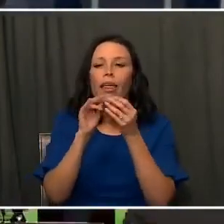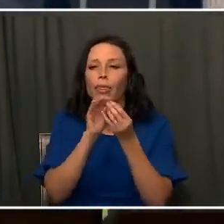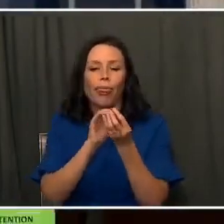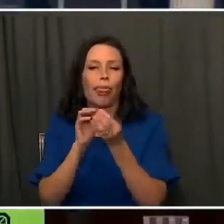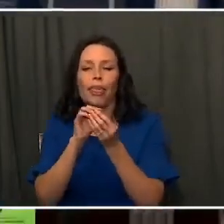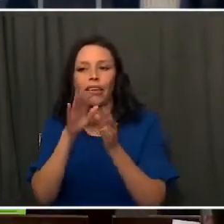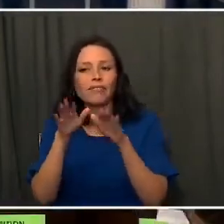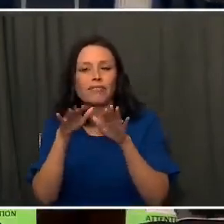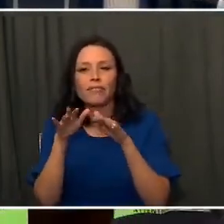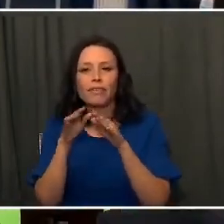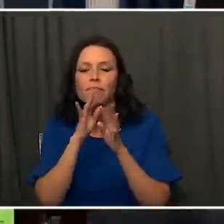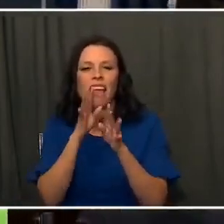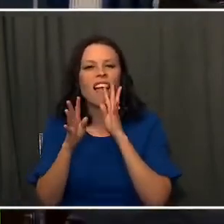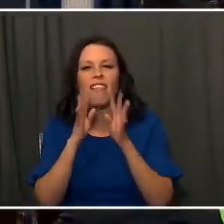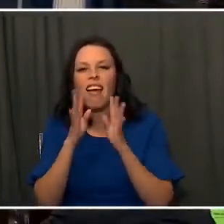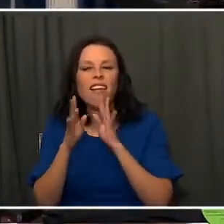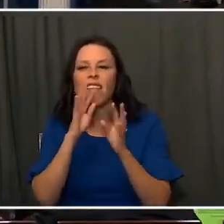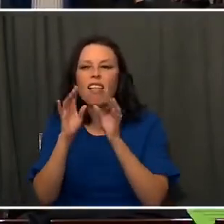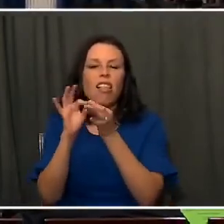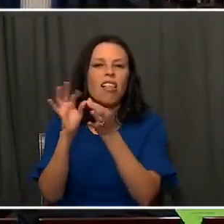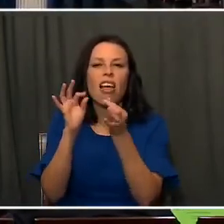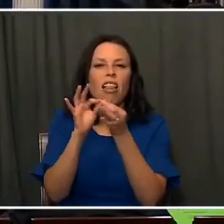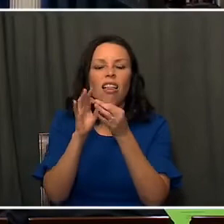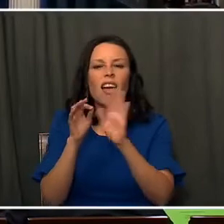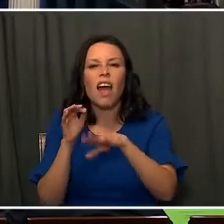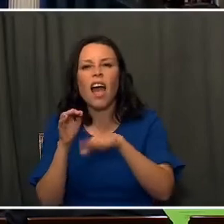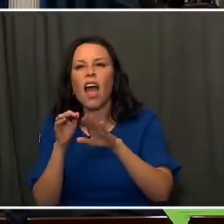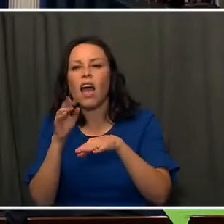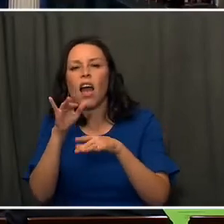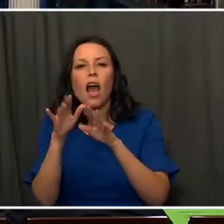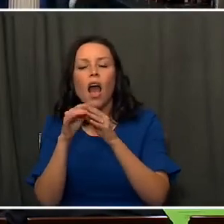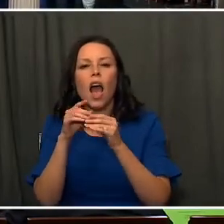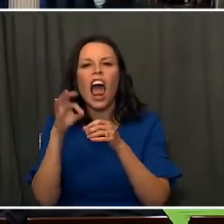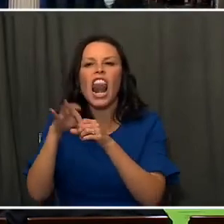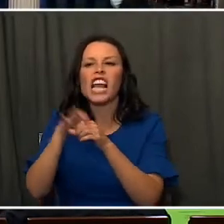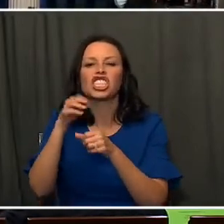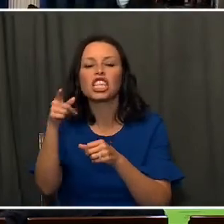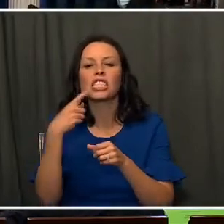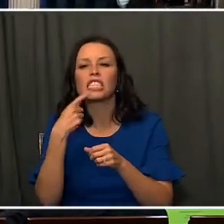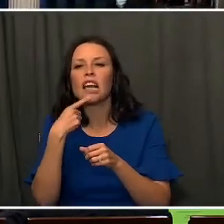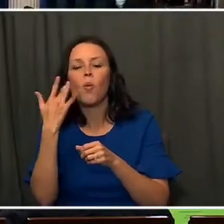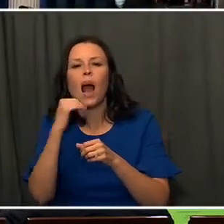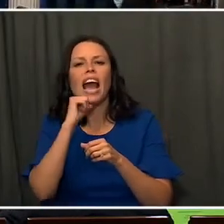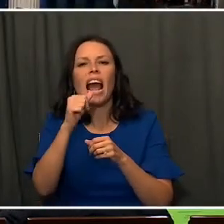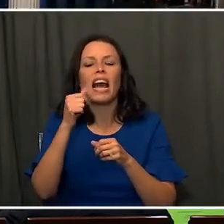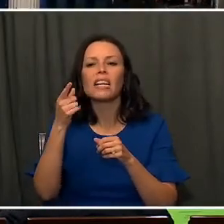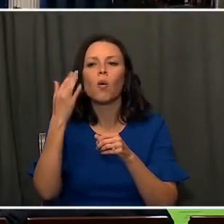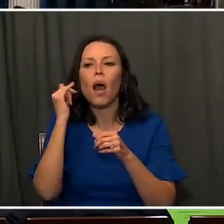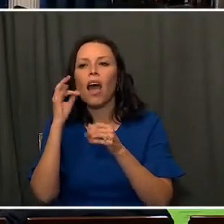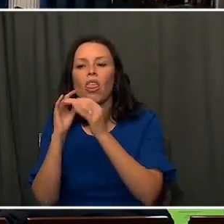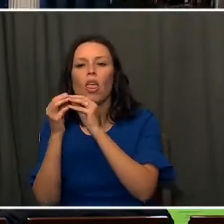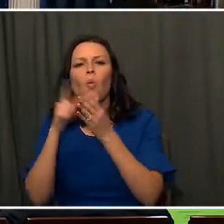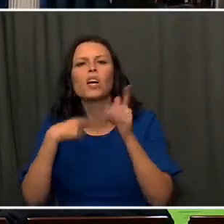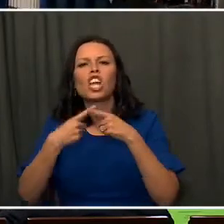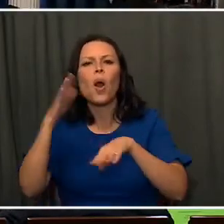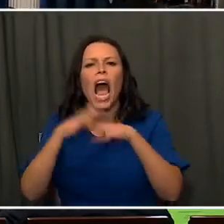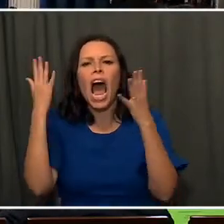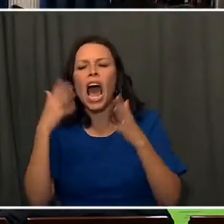child? Are you really not going to take questions? All of you need to answer this. What is going